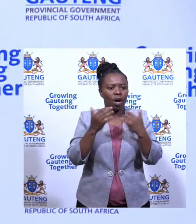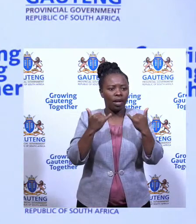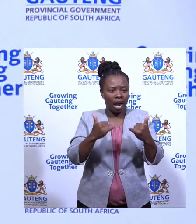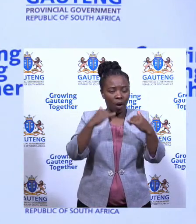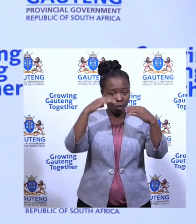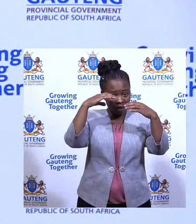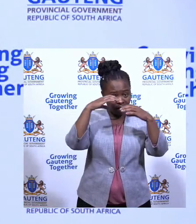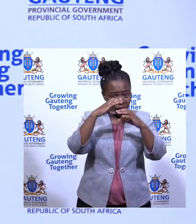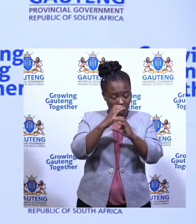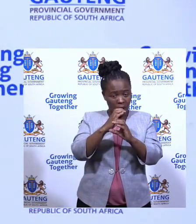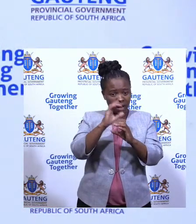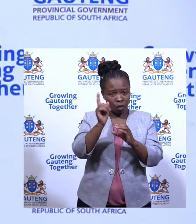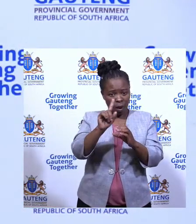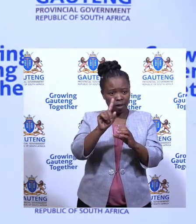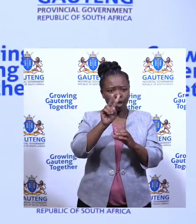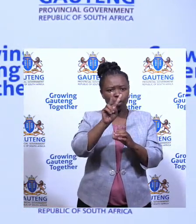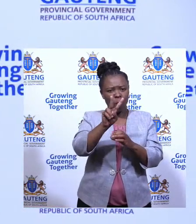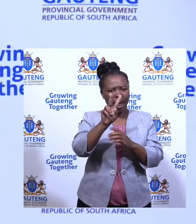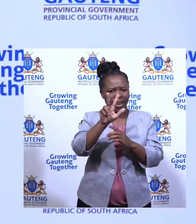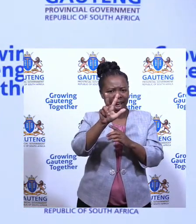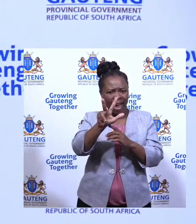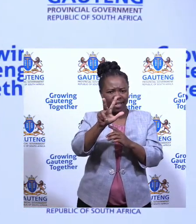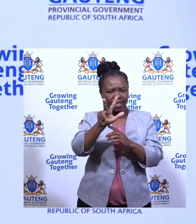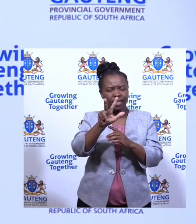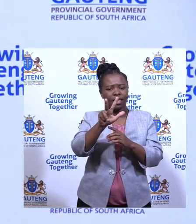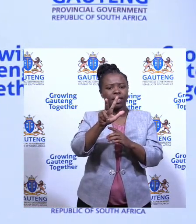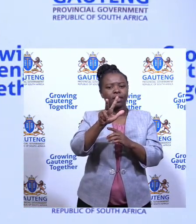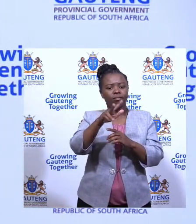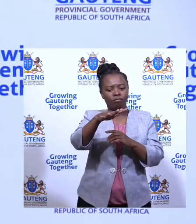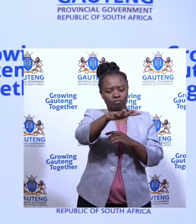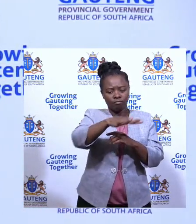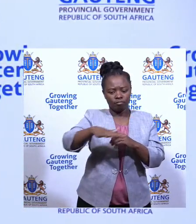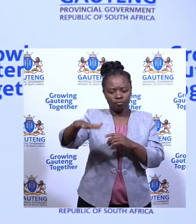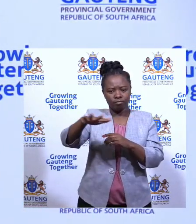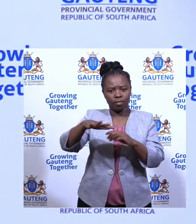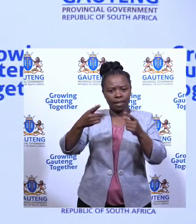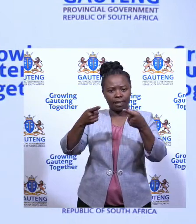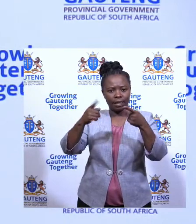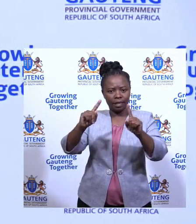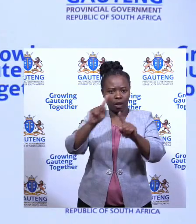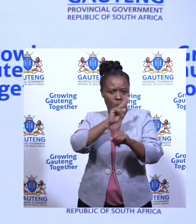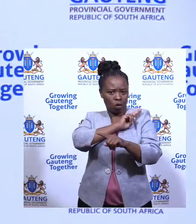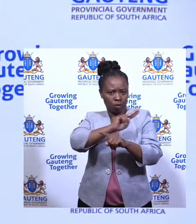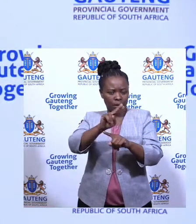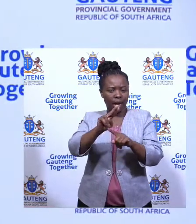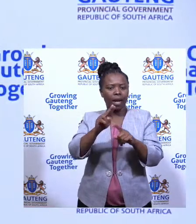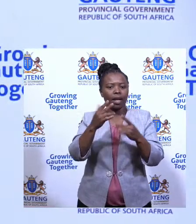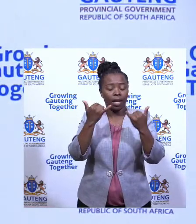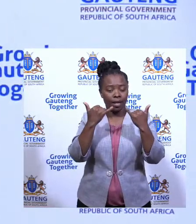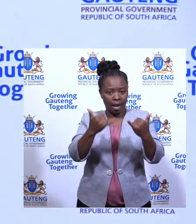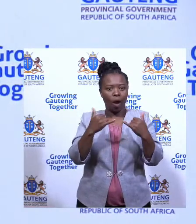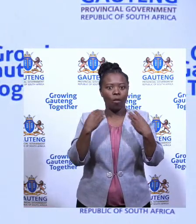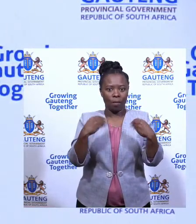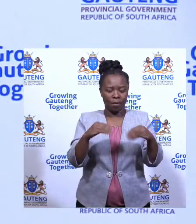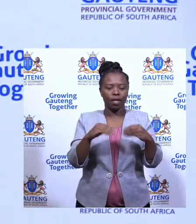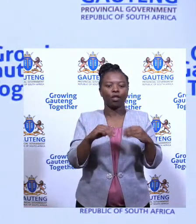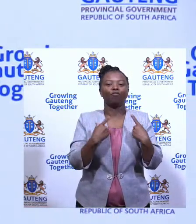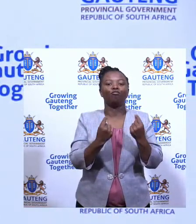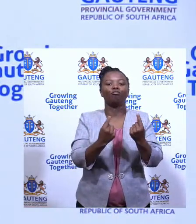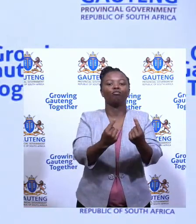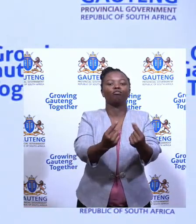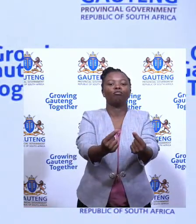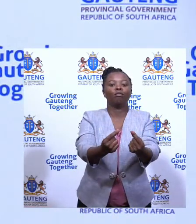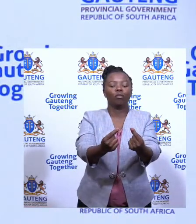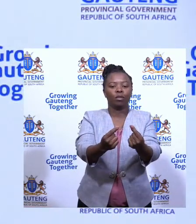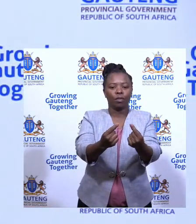on the 28 priority hotspot hospitals. We've already done an assessment. We are busy with the execution on the